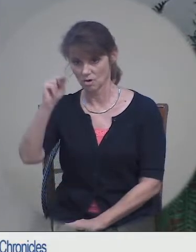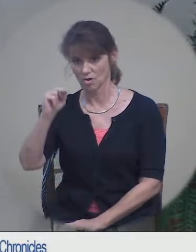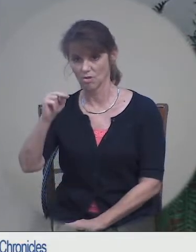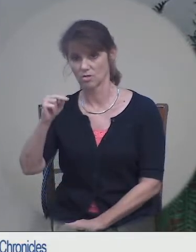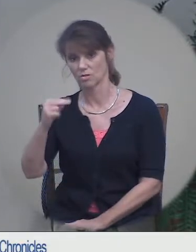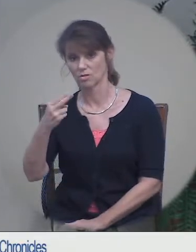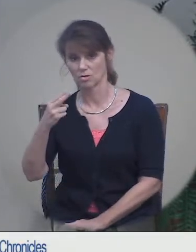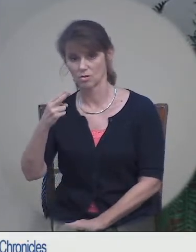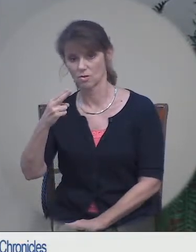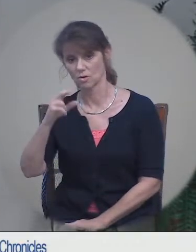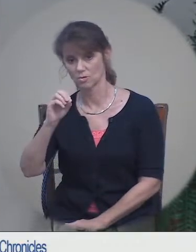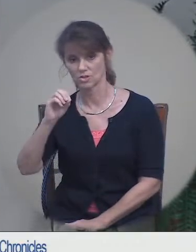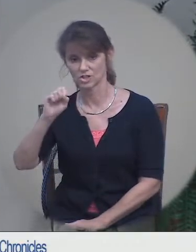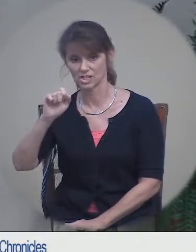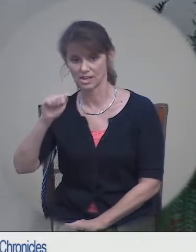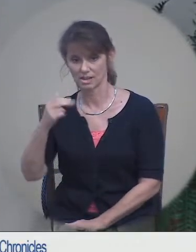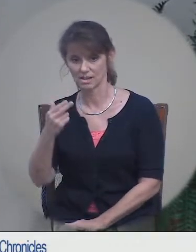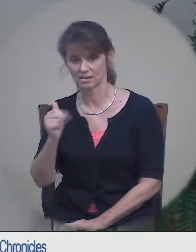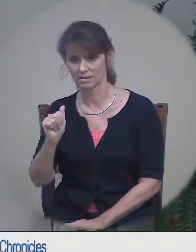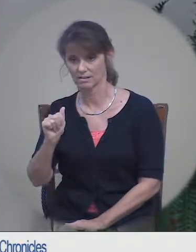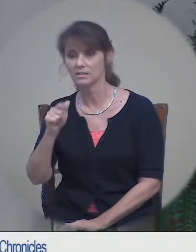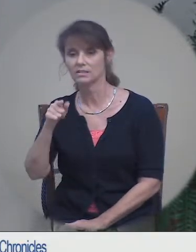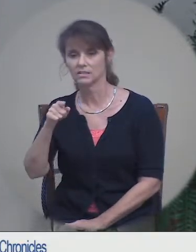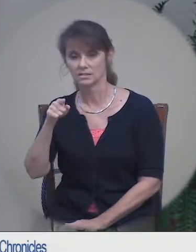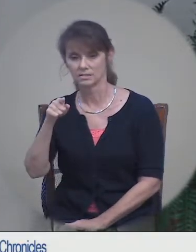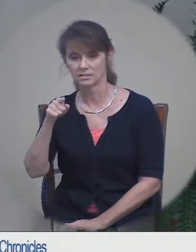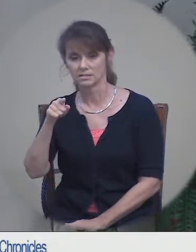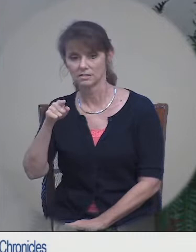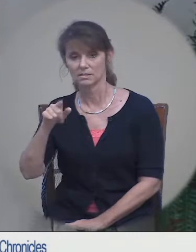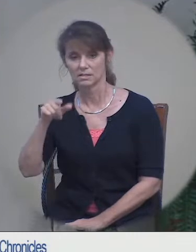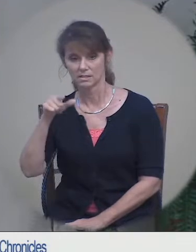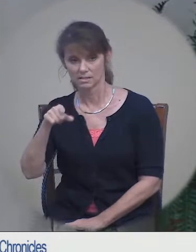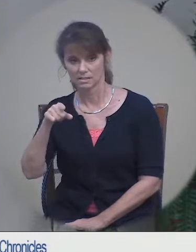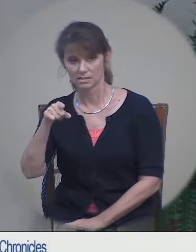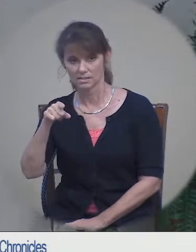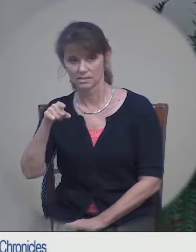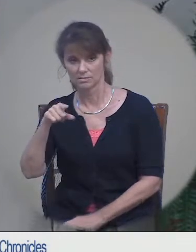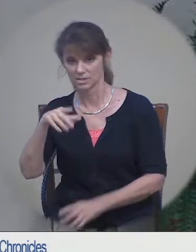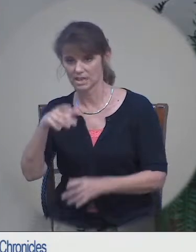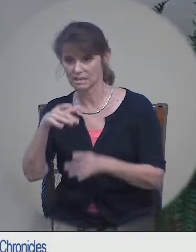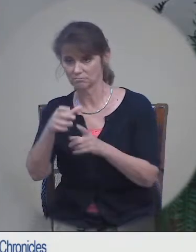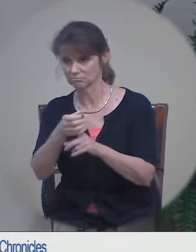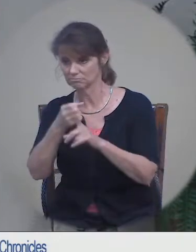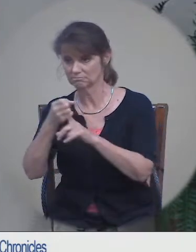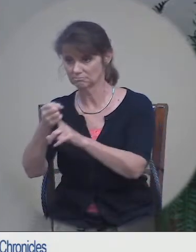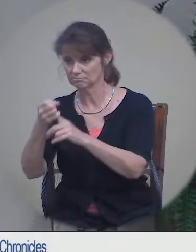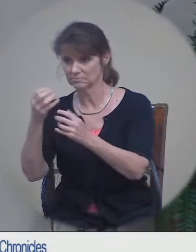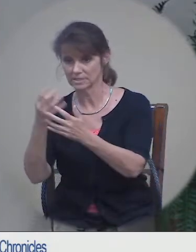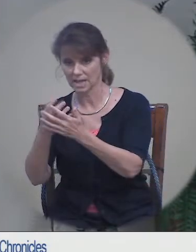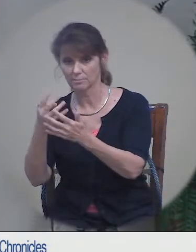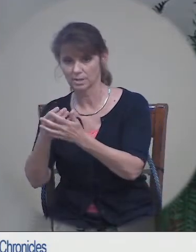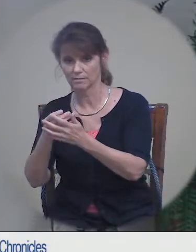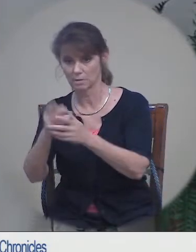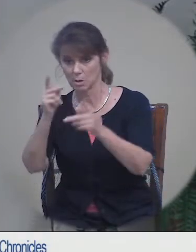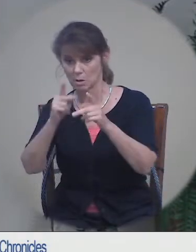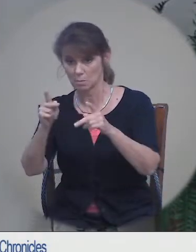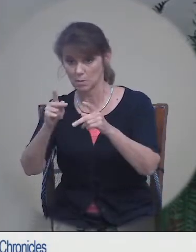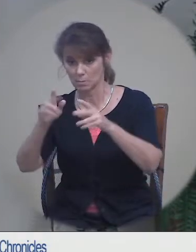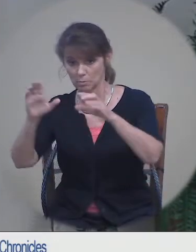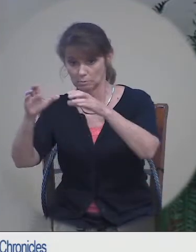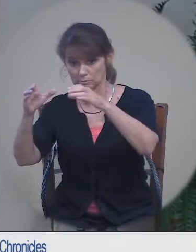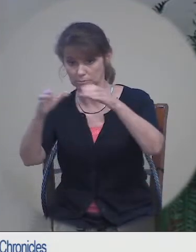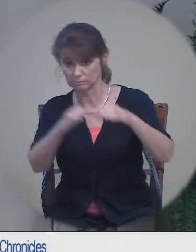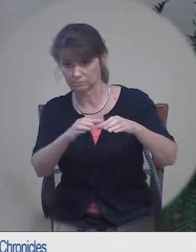and then the Assyrian nation besieged the capital city of Samaria, and the people were deported, relocated, if you will,